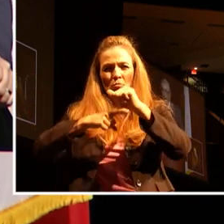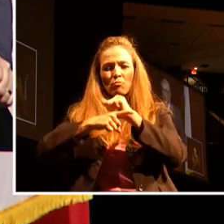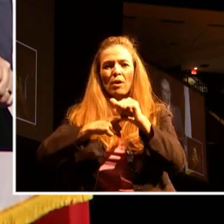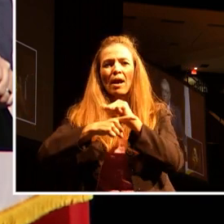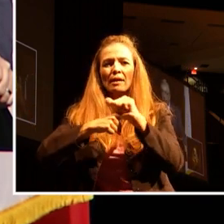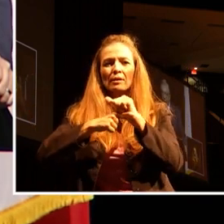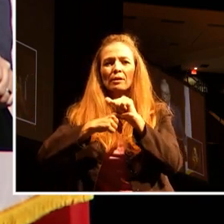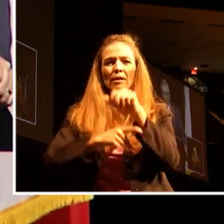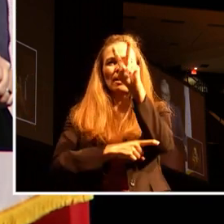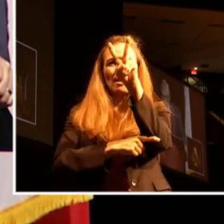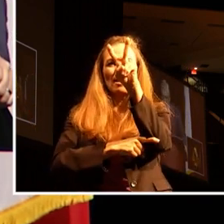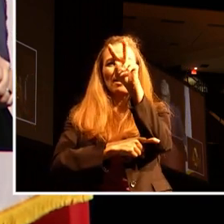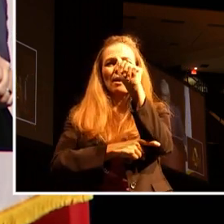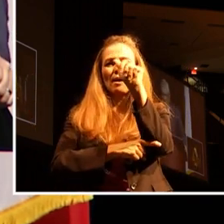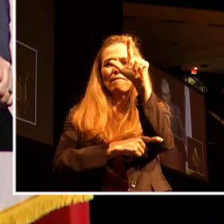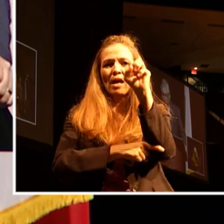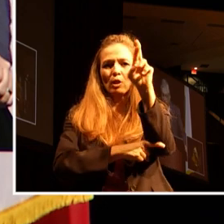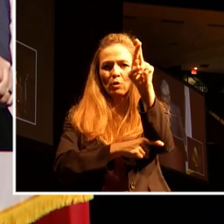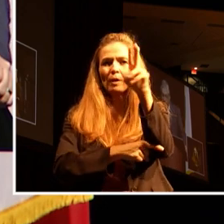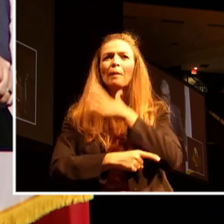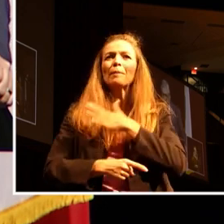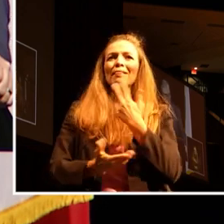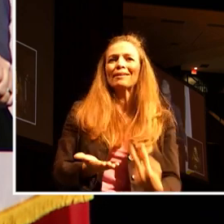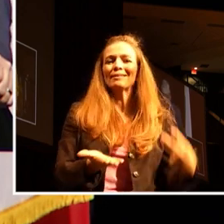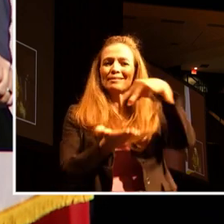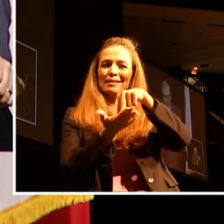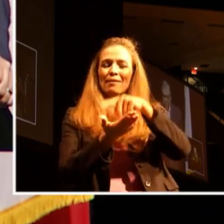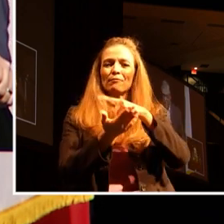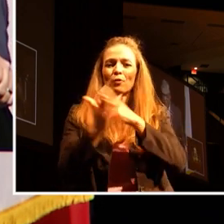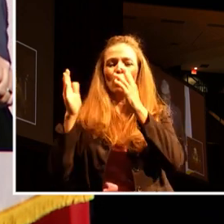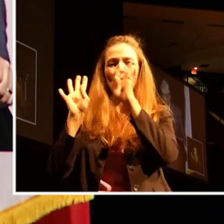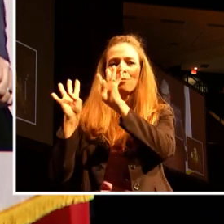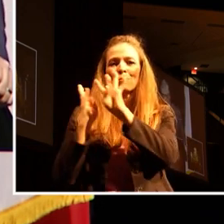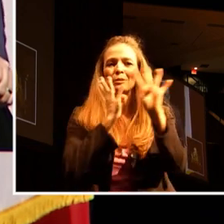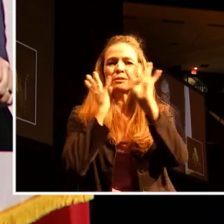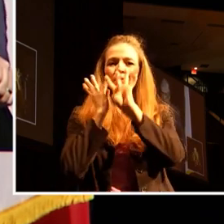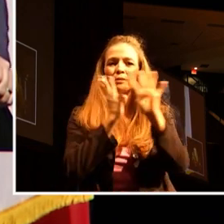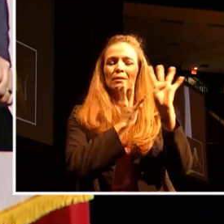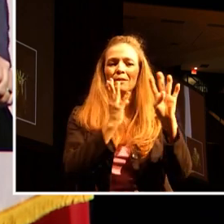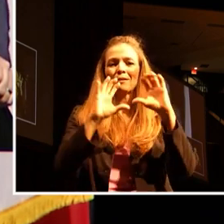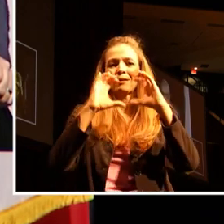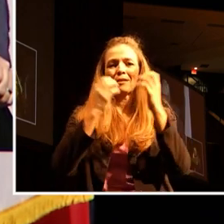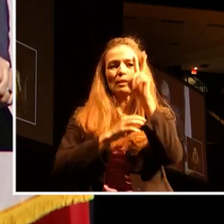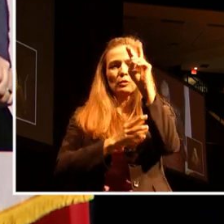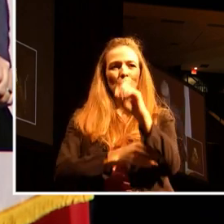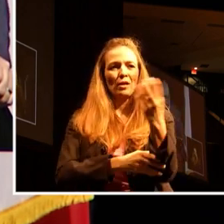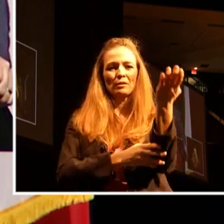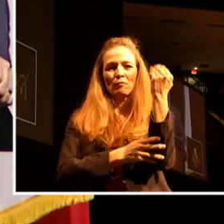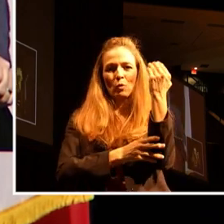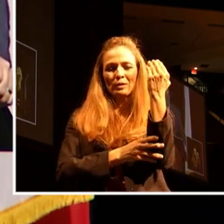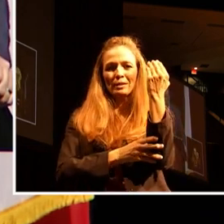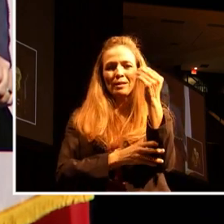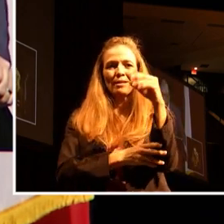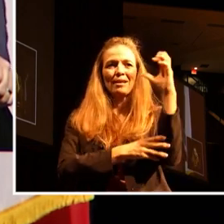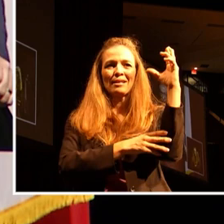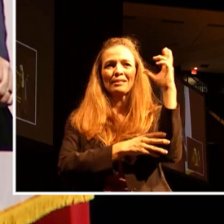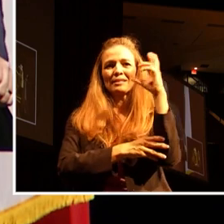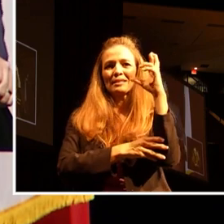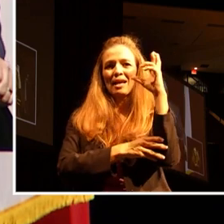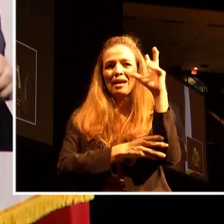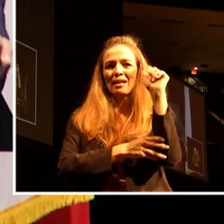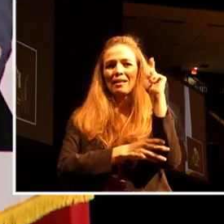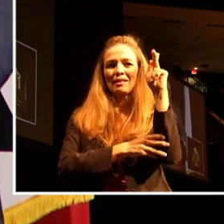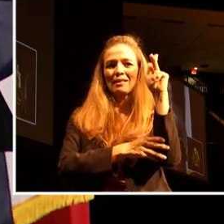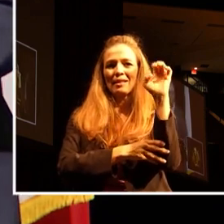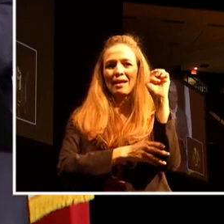practice valor. Now please stand for the processional of the class of 2014 from Cypress Lakes